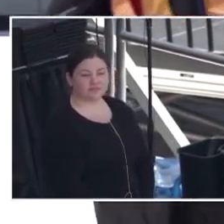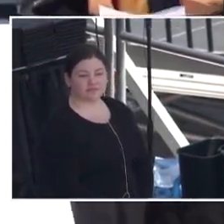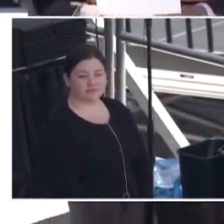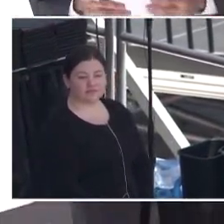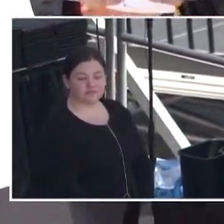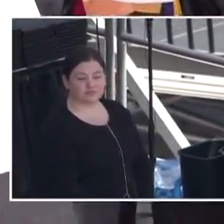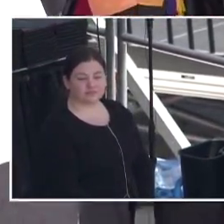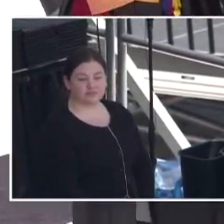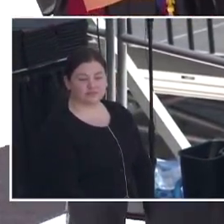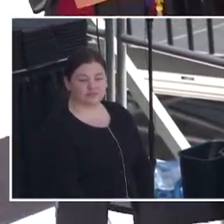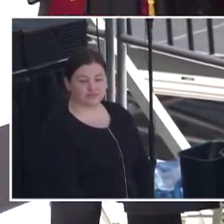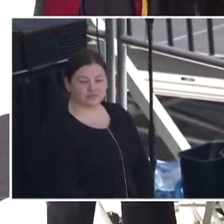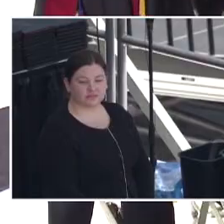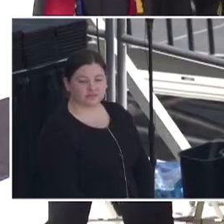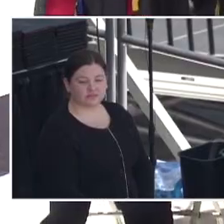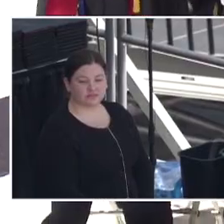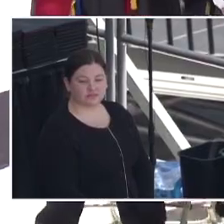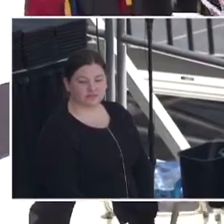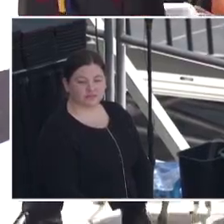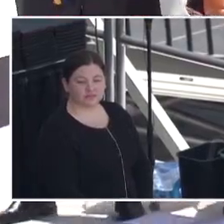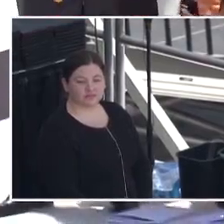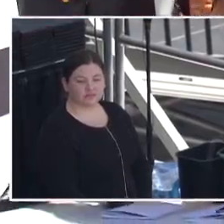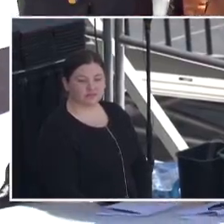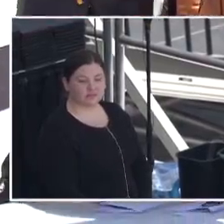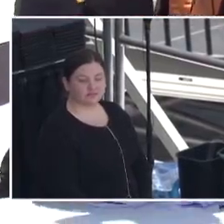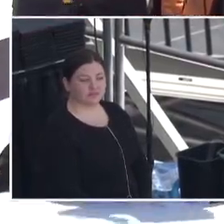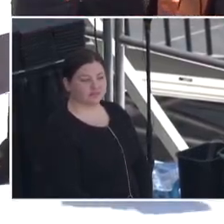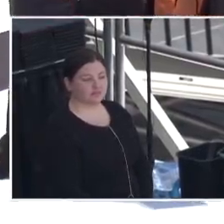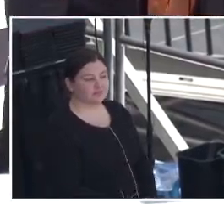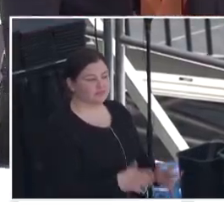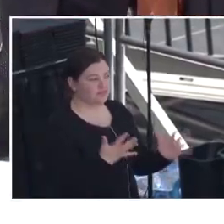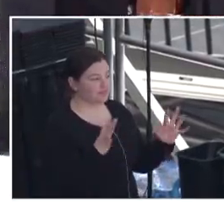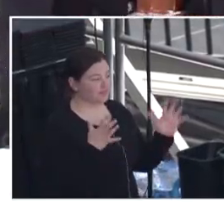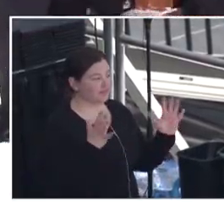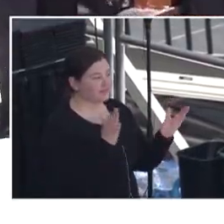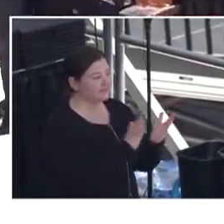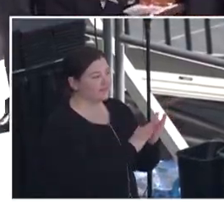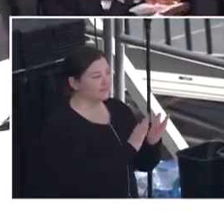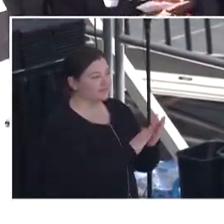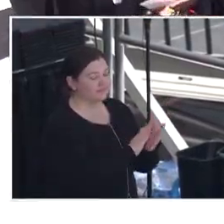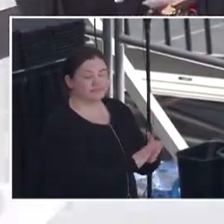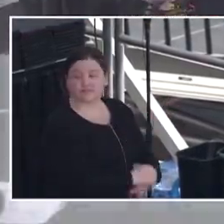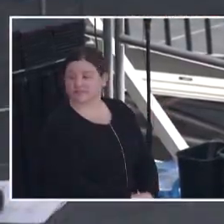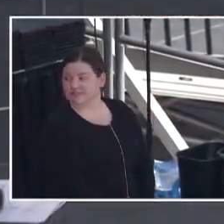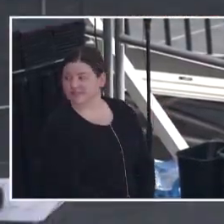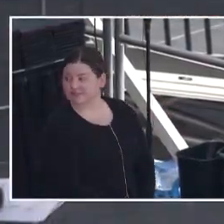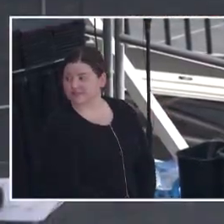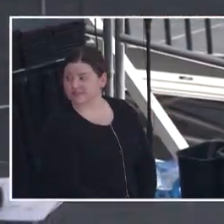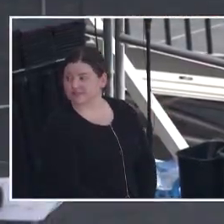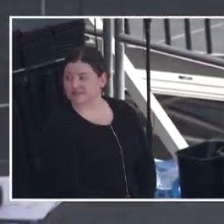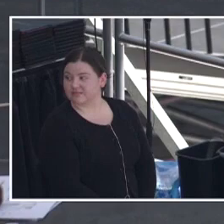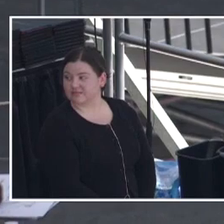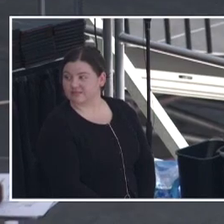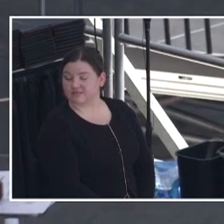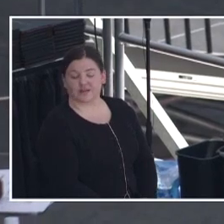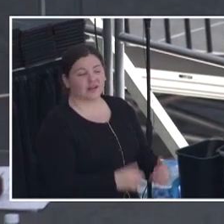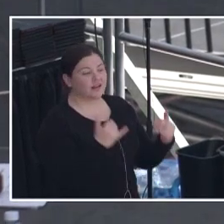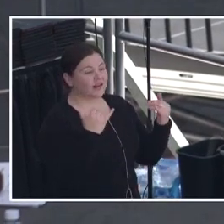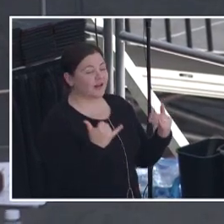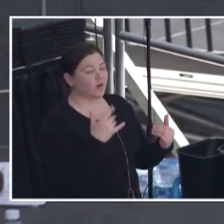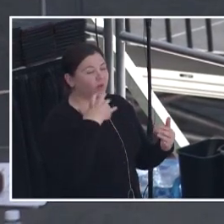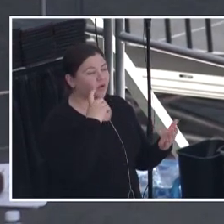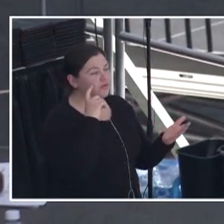Mm. And finally, I want to recognize